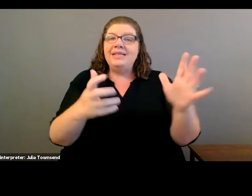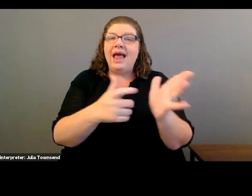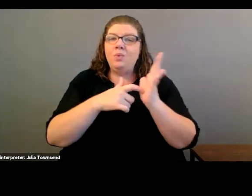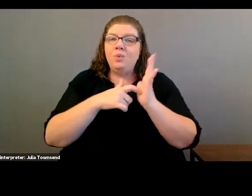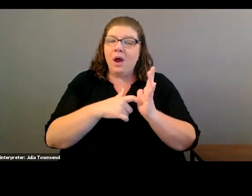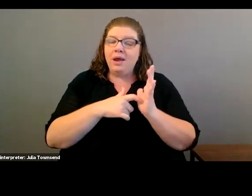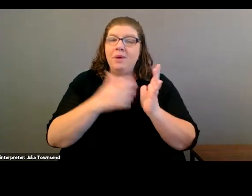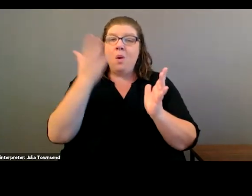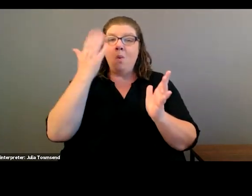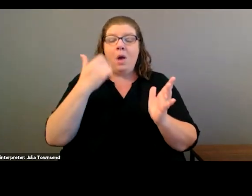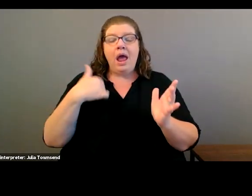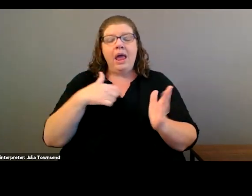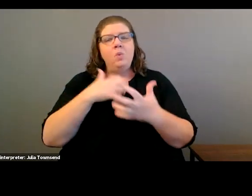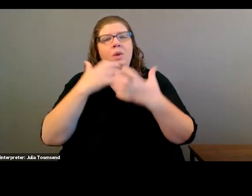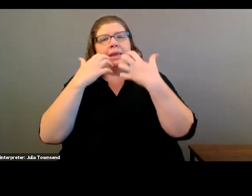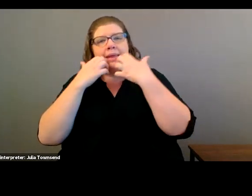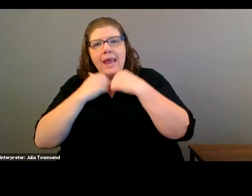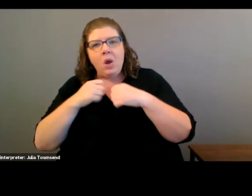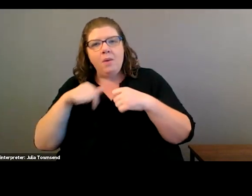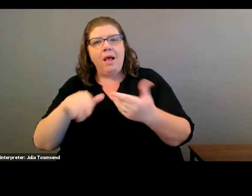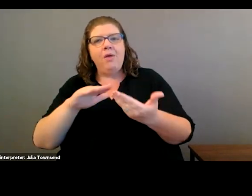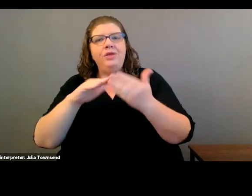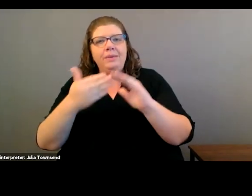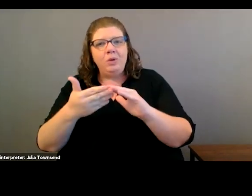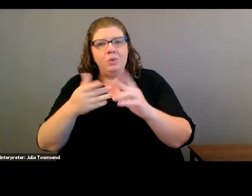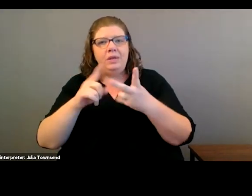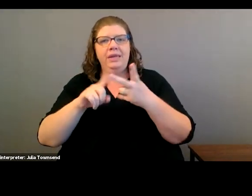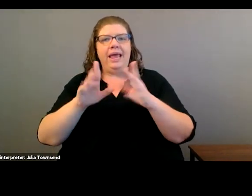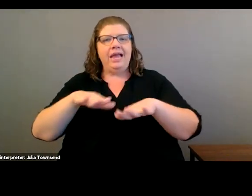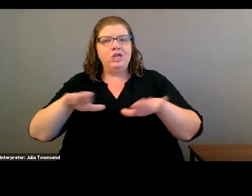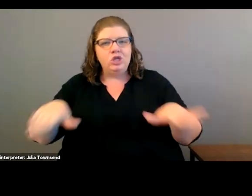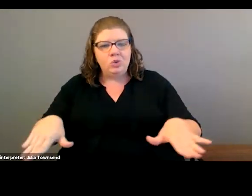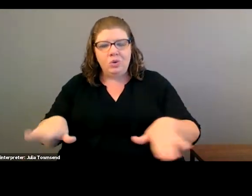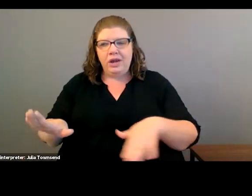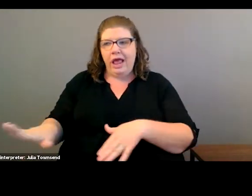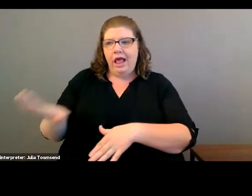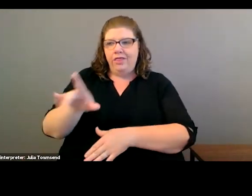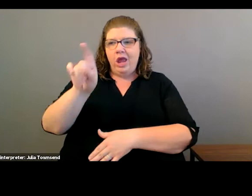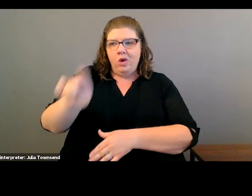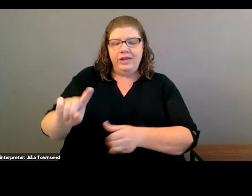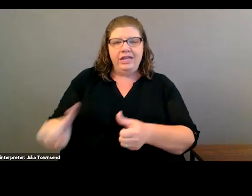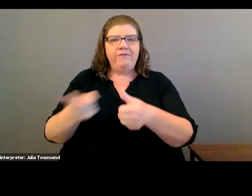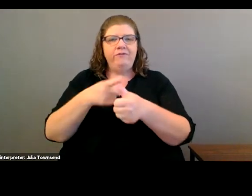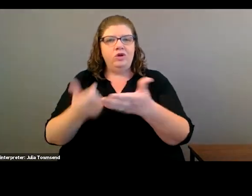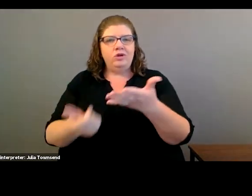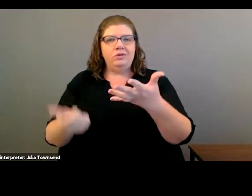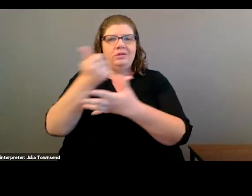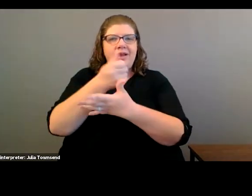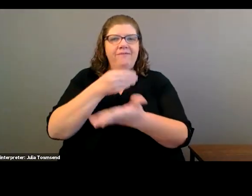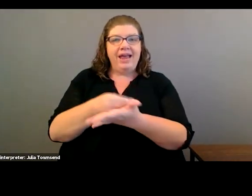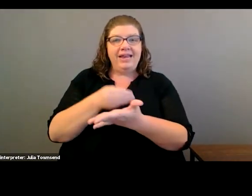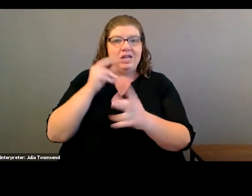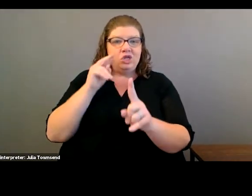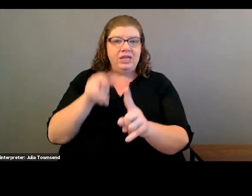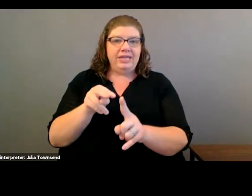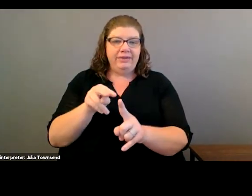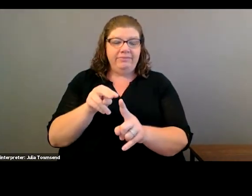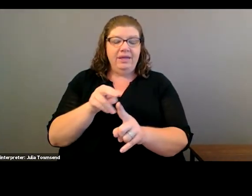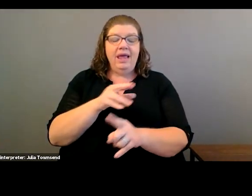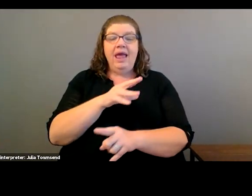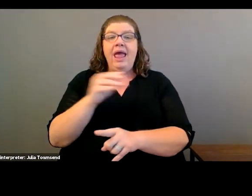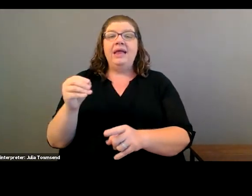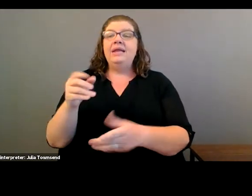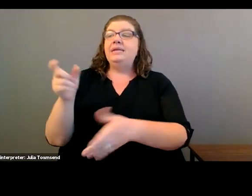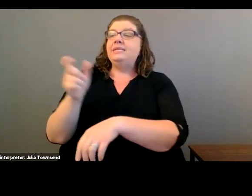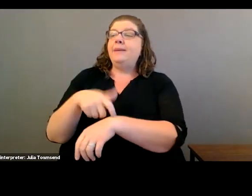about the community and children, and we put their needs first financially. And we will